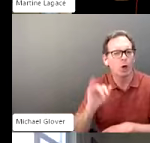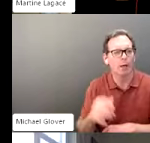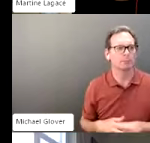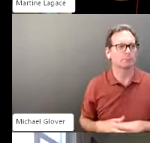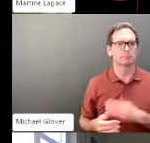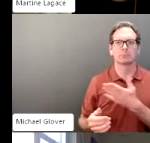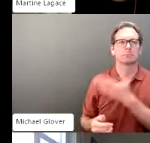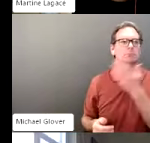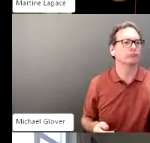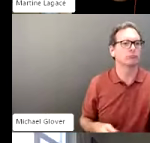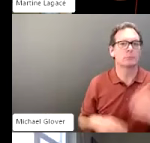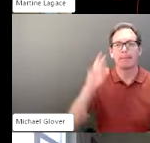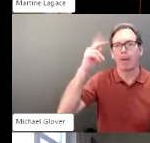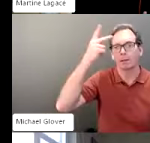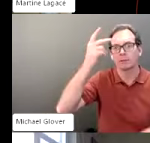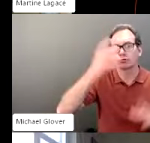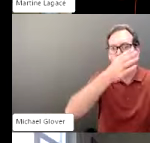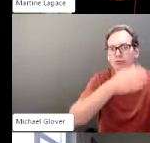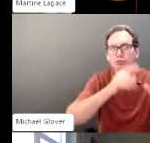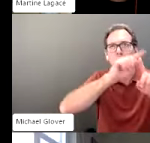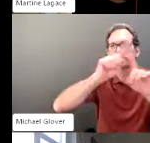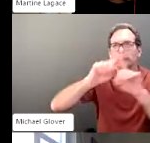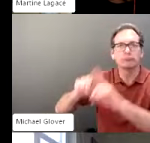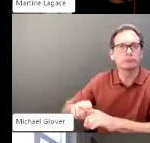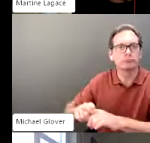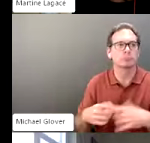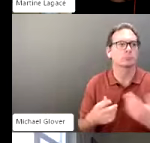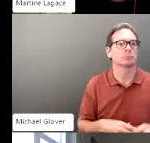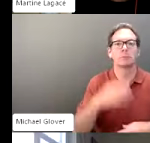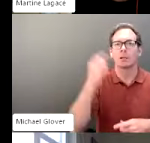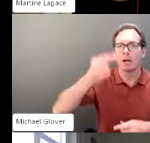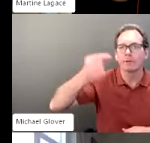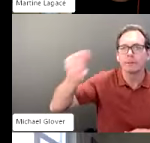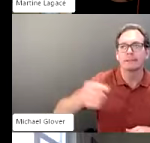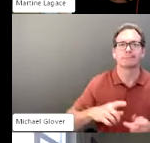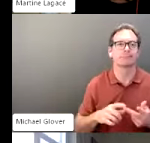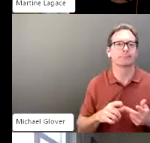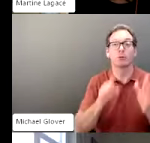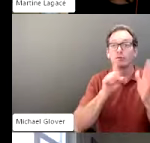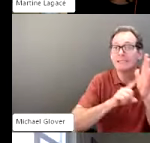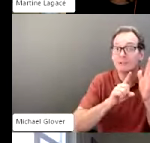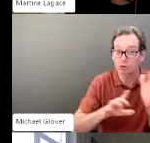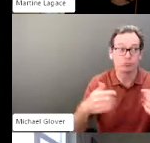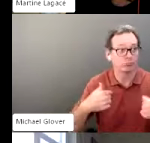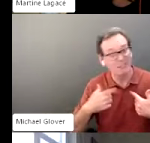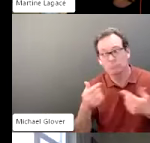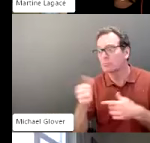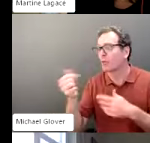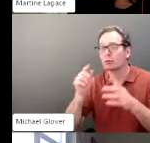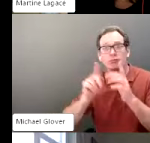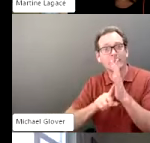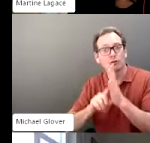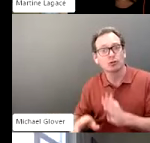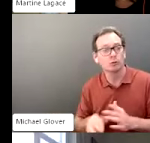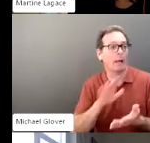the politicians? How is it framed by the researchers, by academic, and by the older adults